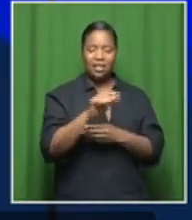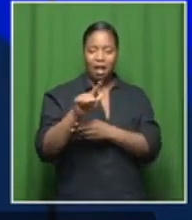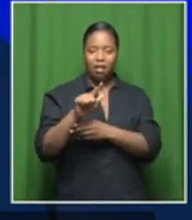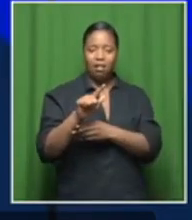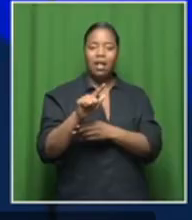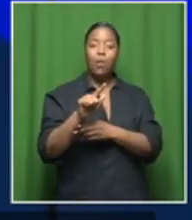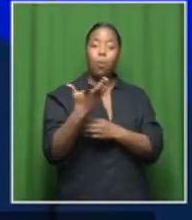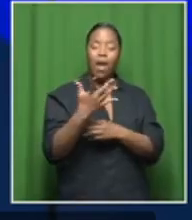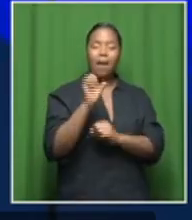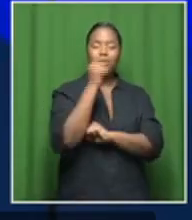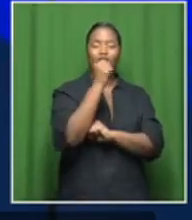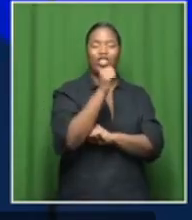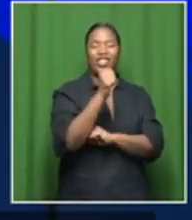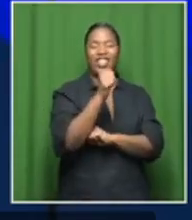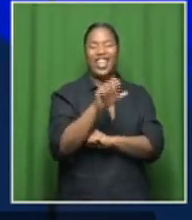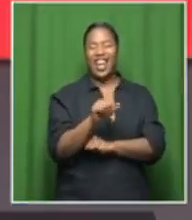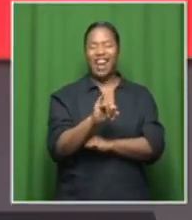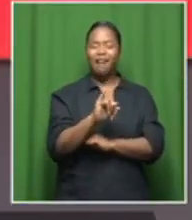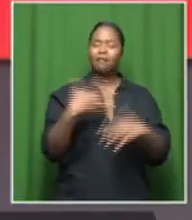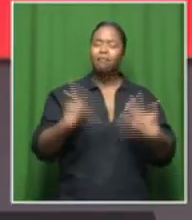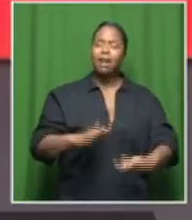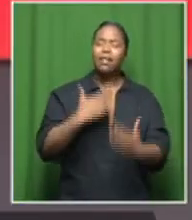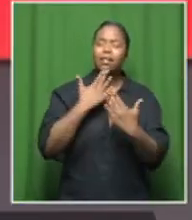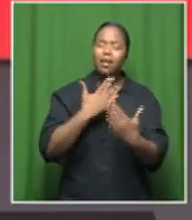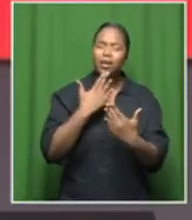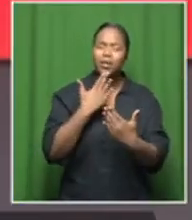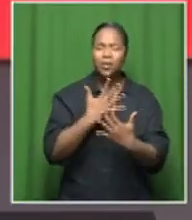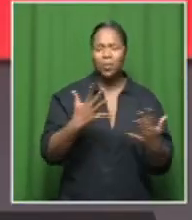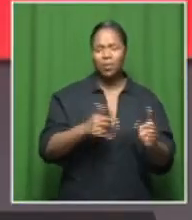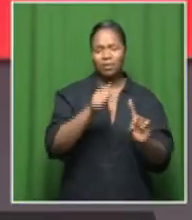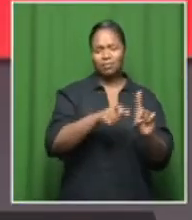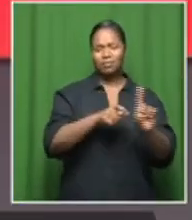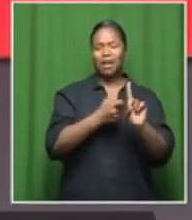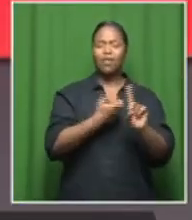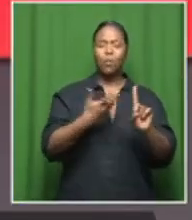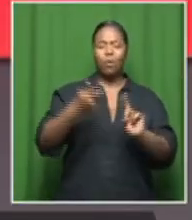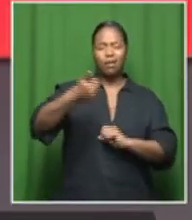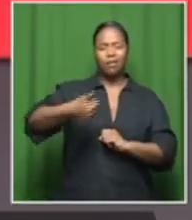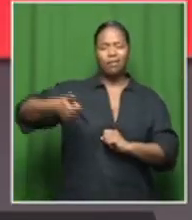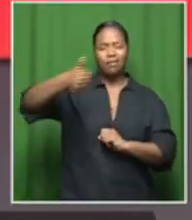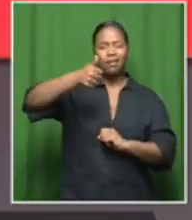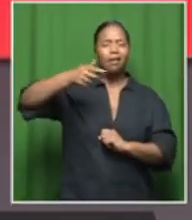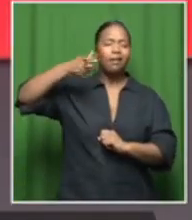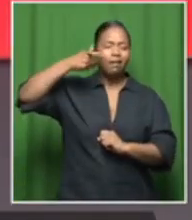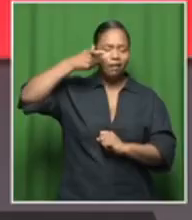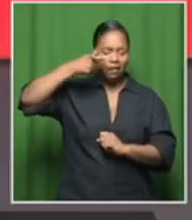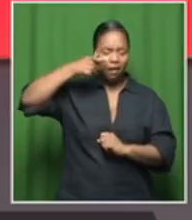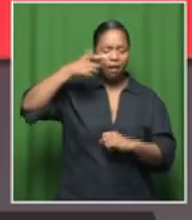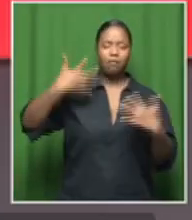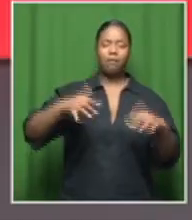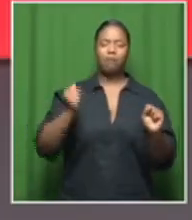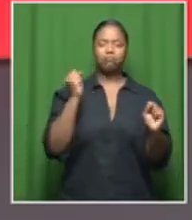teller machine. All right, Wanda, thank you for your time. Wanda Ndlovu, of course, joining us, the head of innovation,